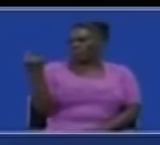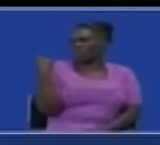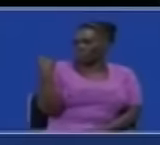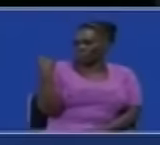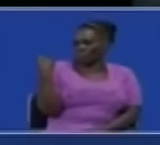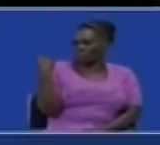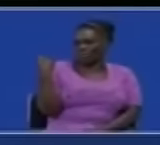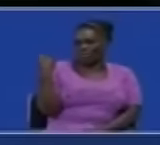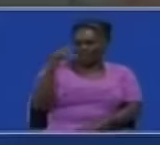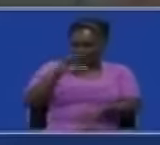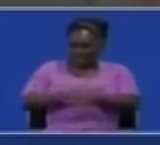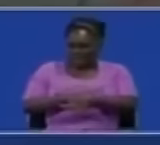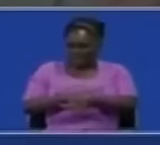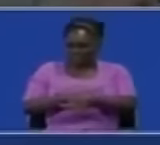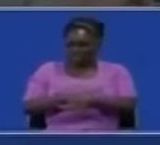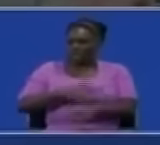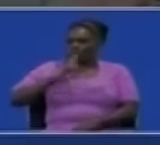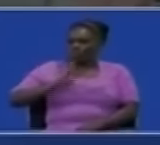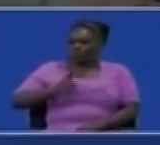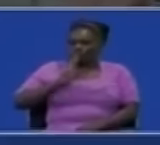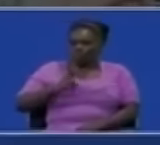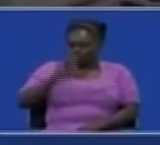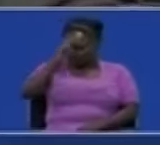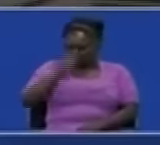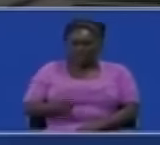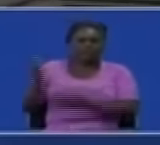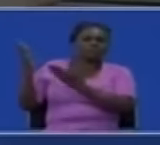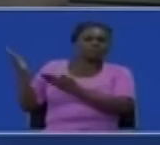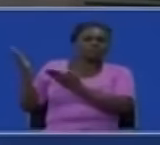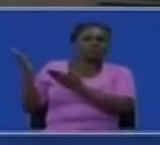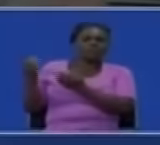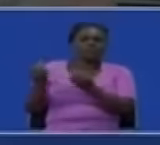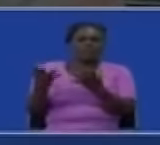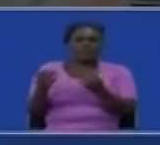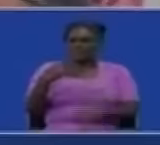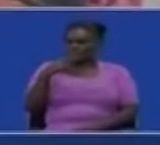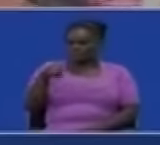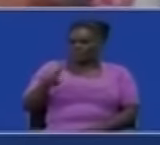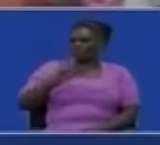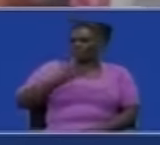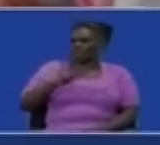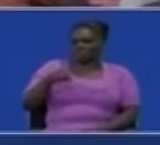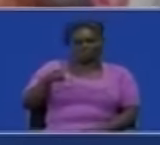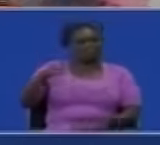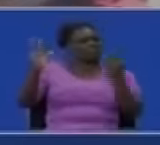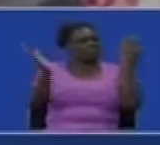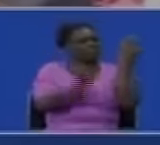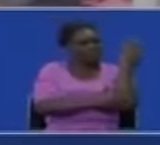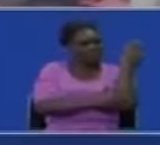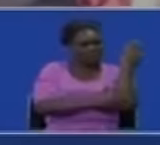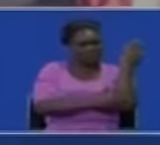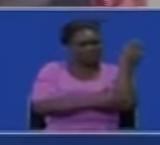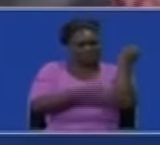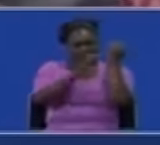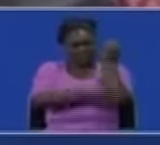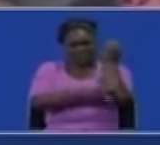past been caught on camera threatening Justice George Odunga, many quarters terming his utterances unfortunate as the